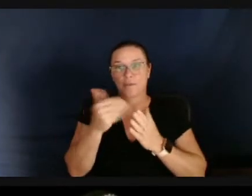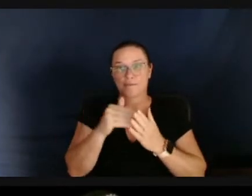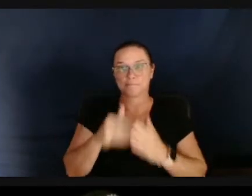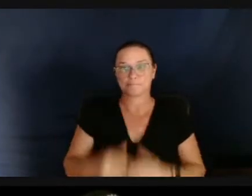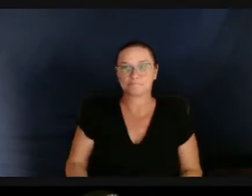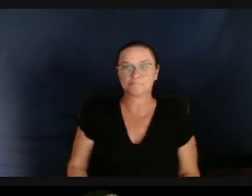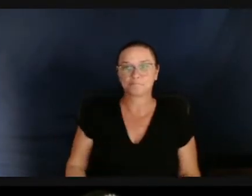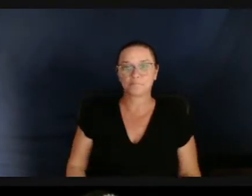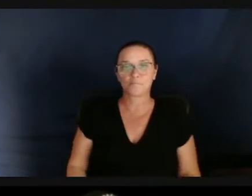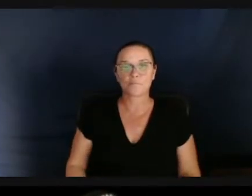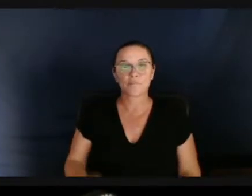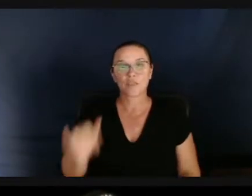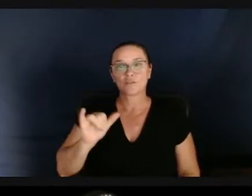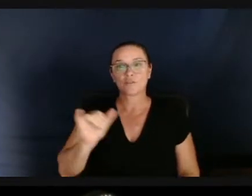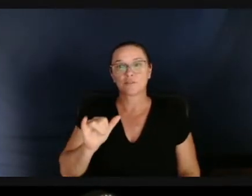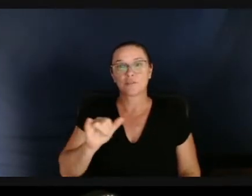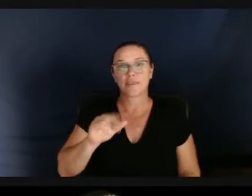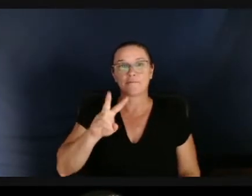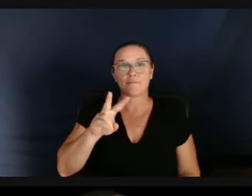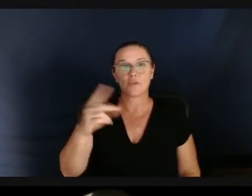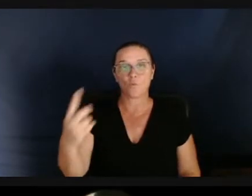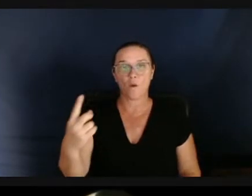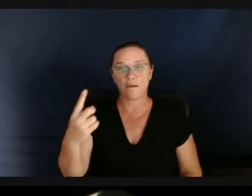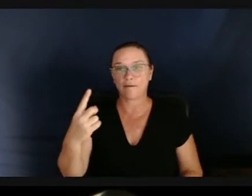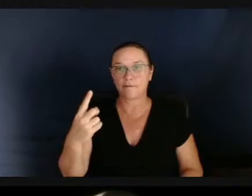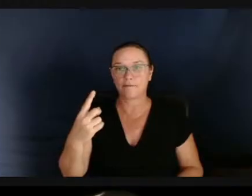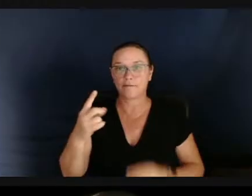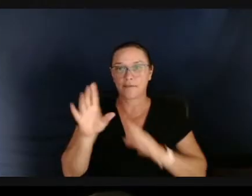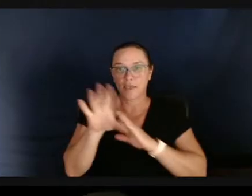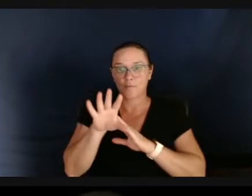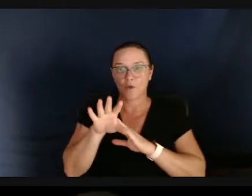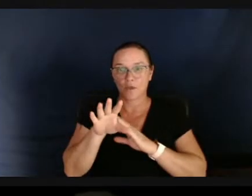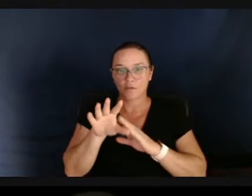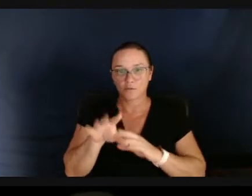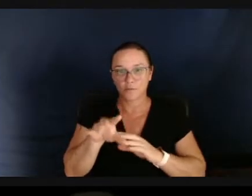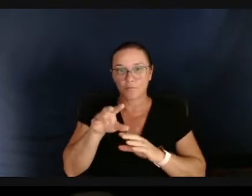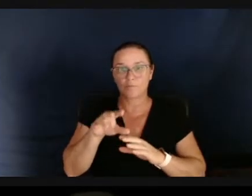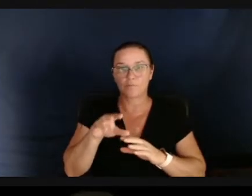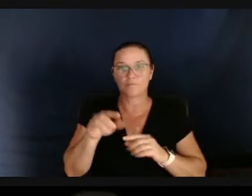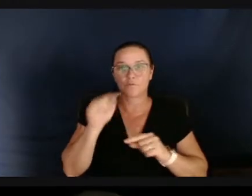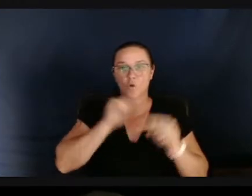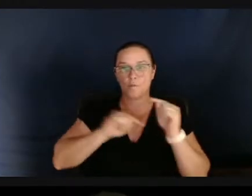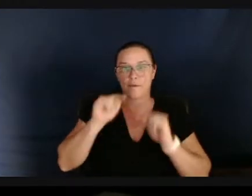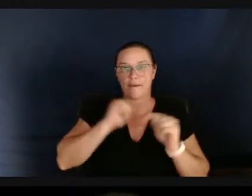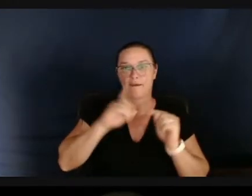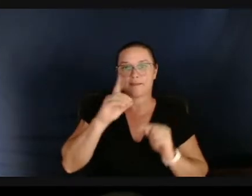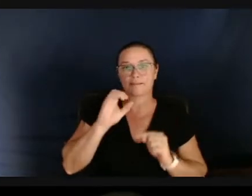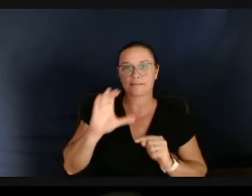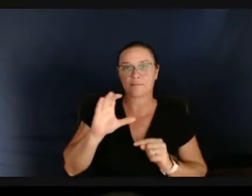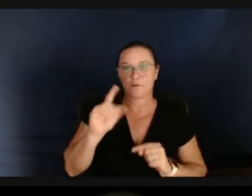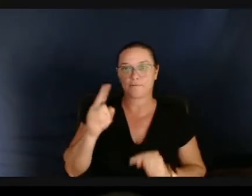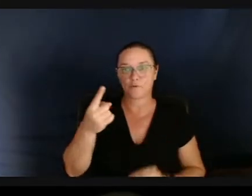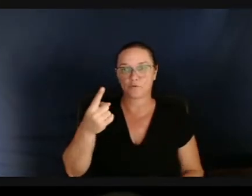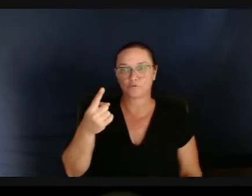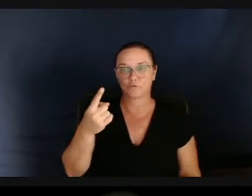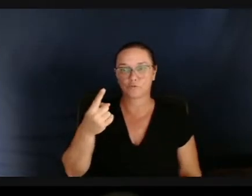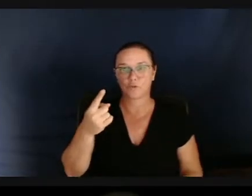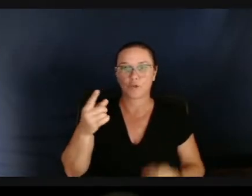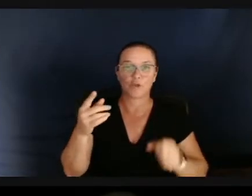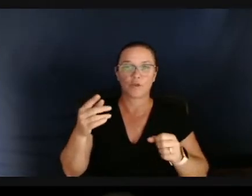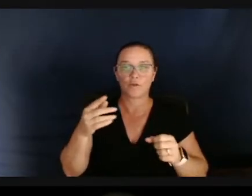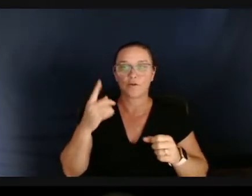So that same B1 camera, let me pull it back now to, this is from back on December 1st through the whole